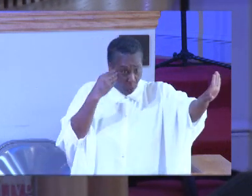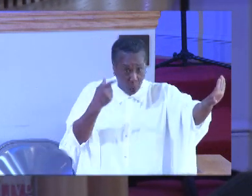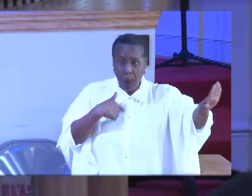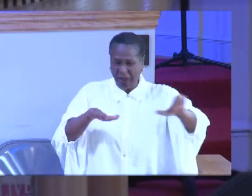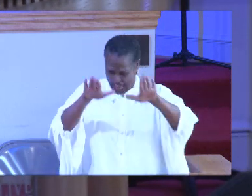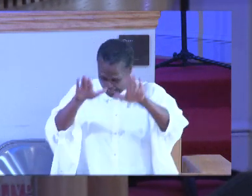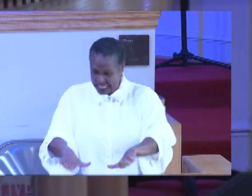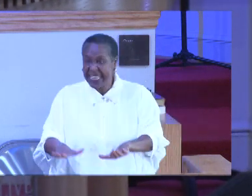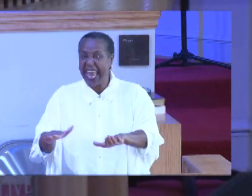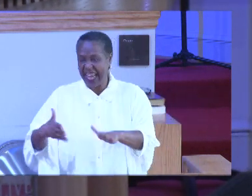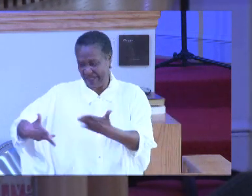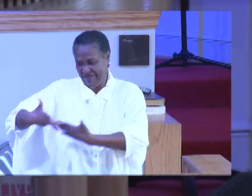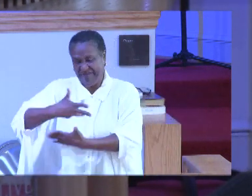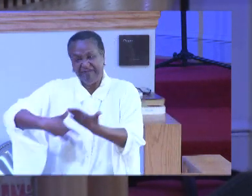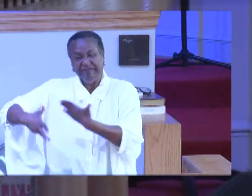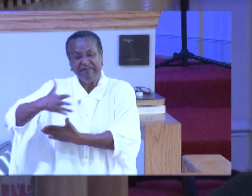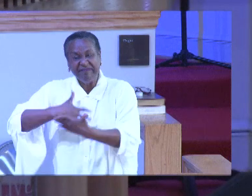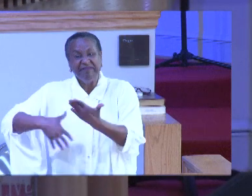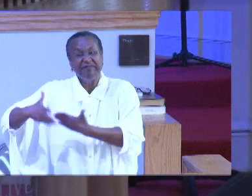enough